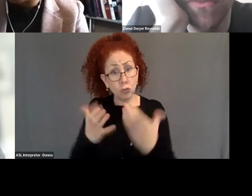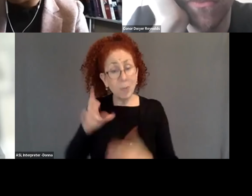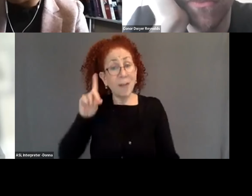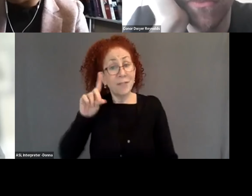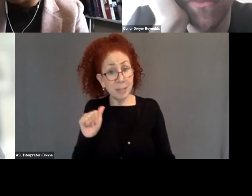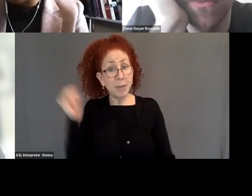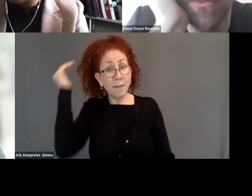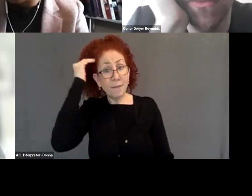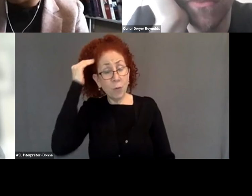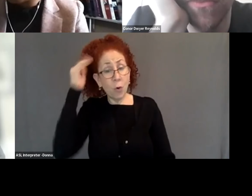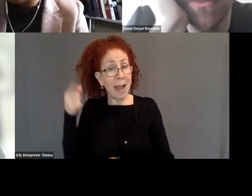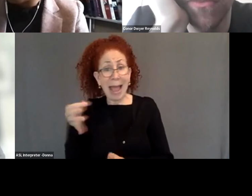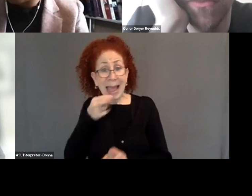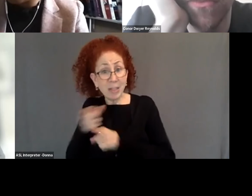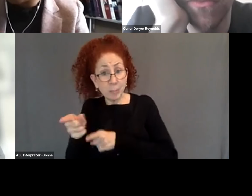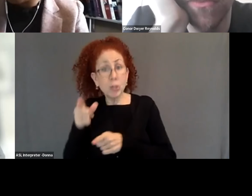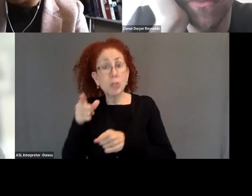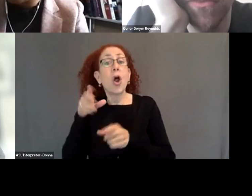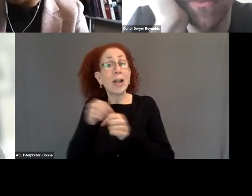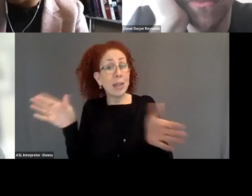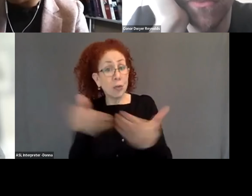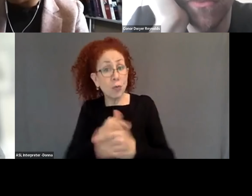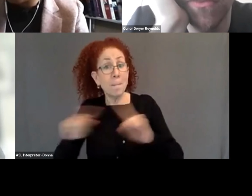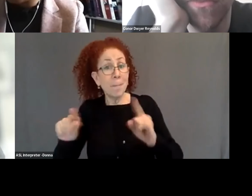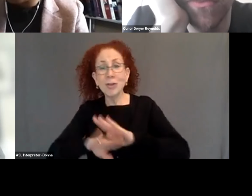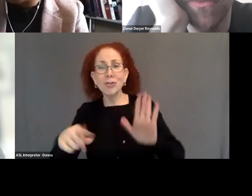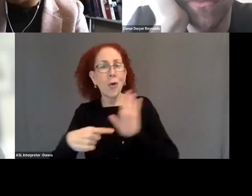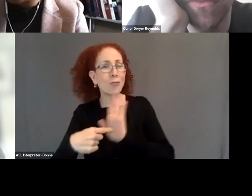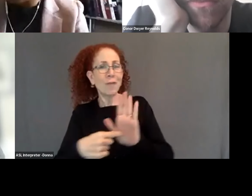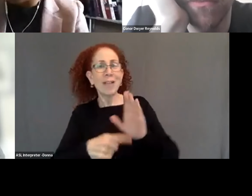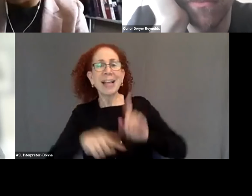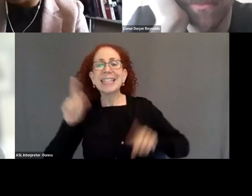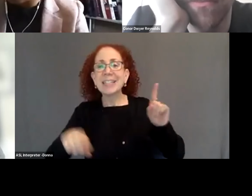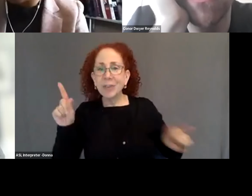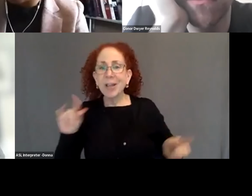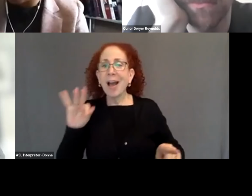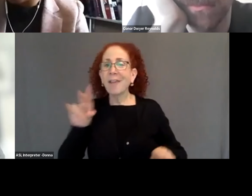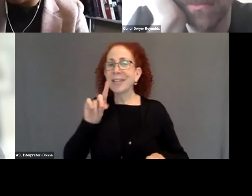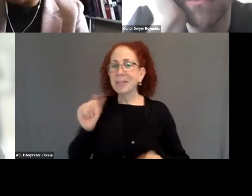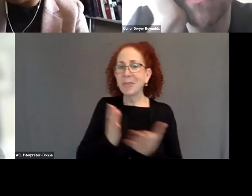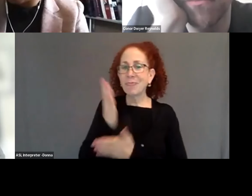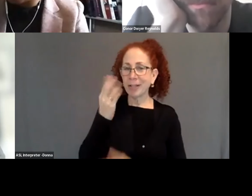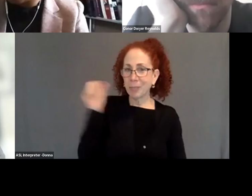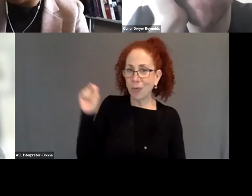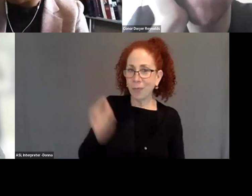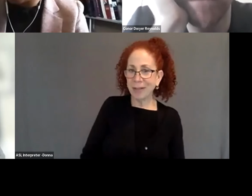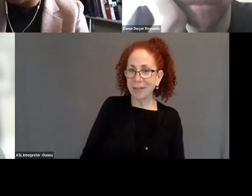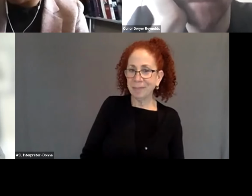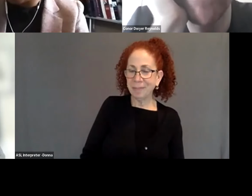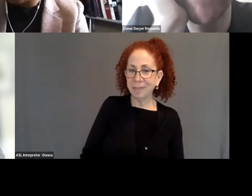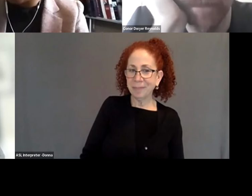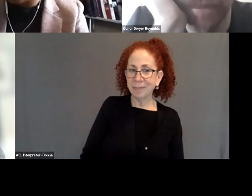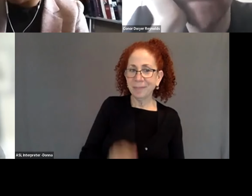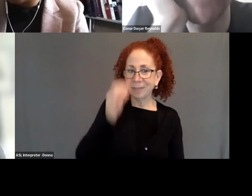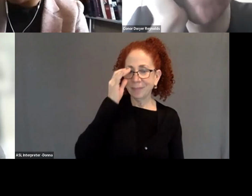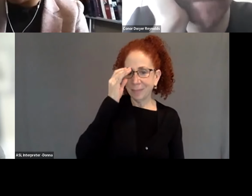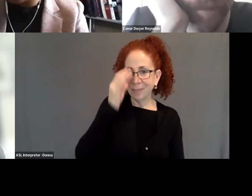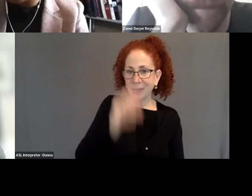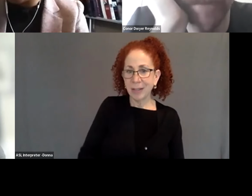are in the room but may not reflect the diversity of the disability rights movement? And so we've